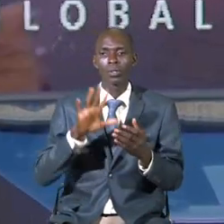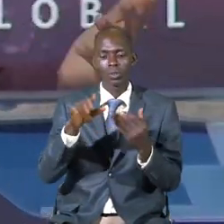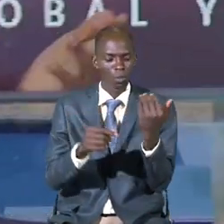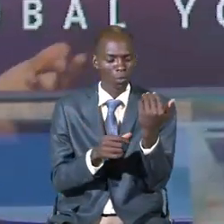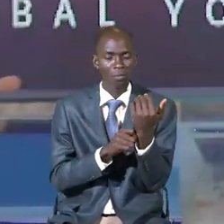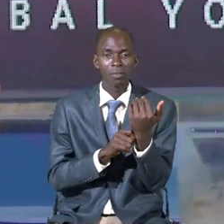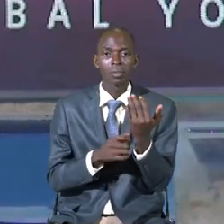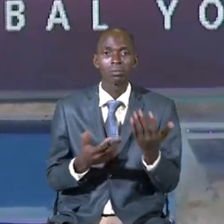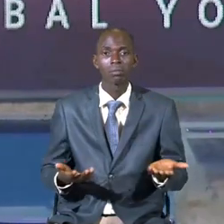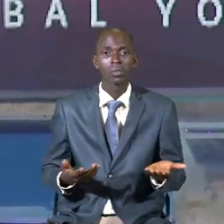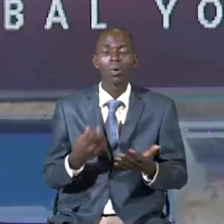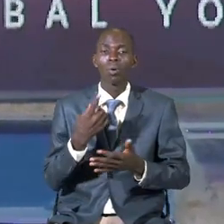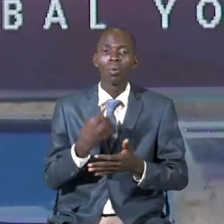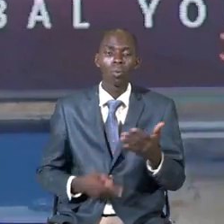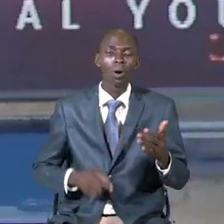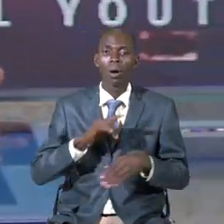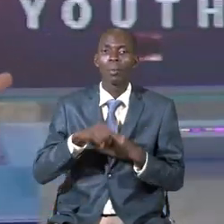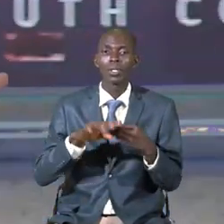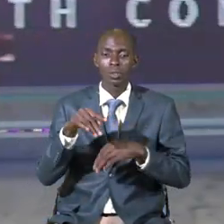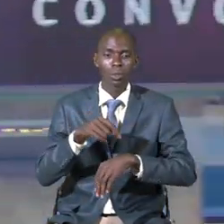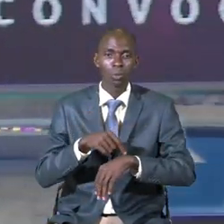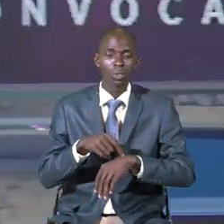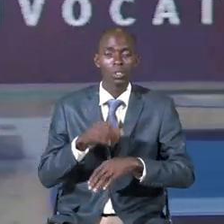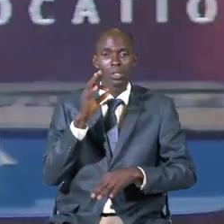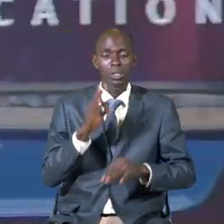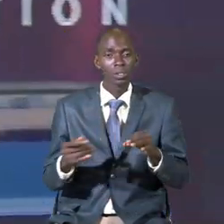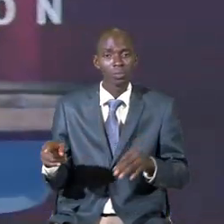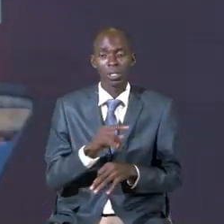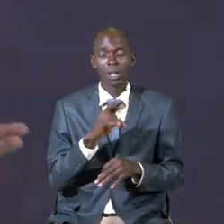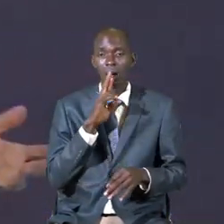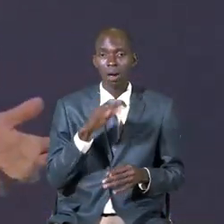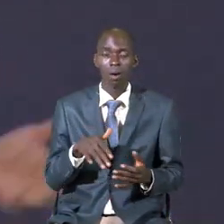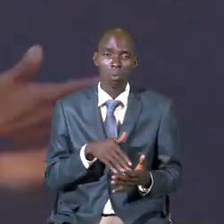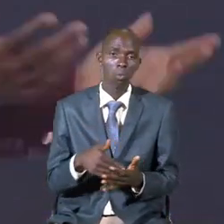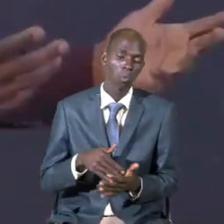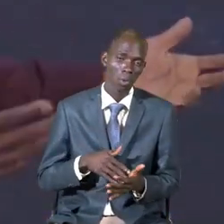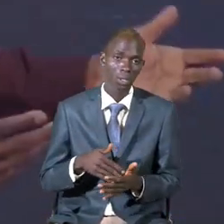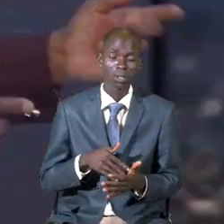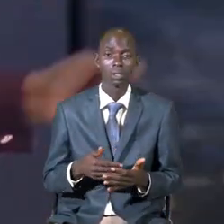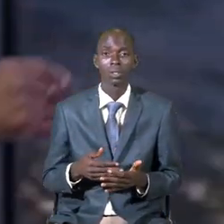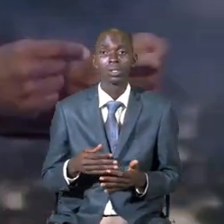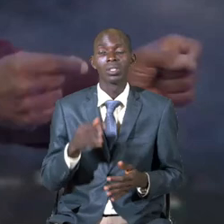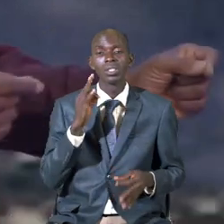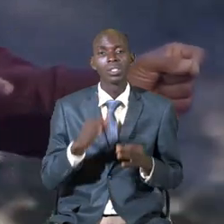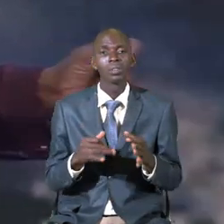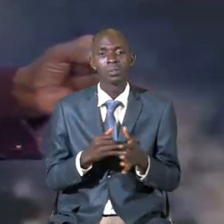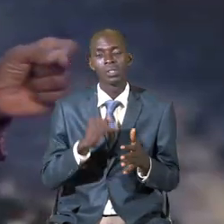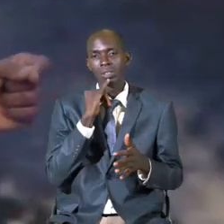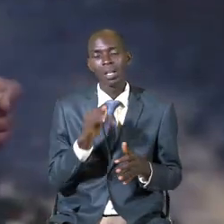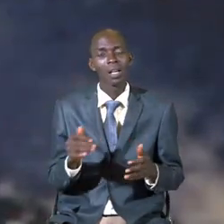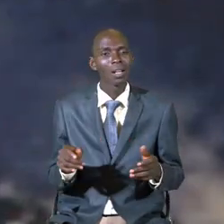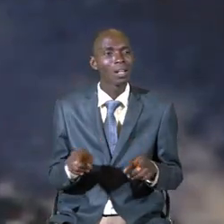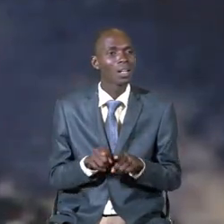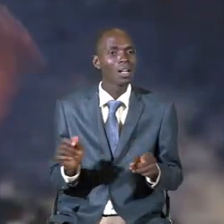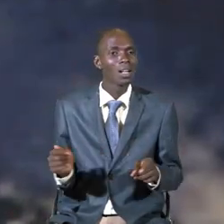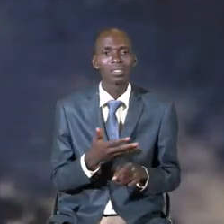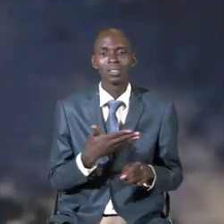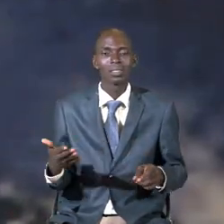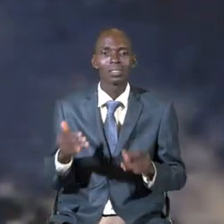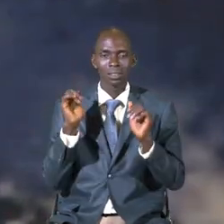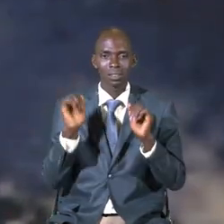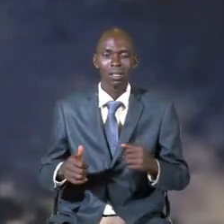about your booze if you're fragile if you're ritual if it's like any little thing can affect